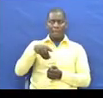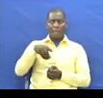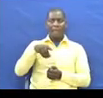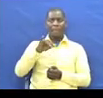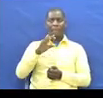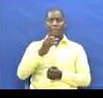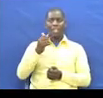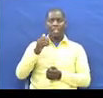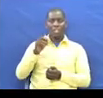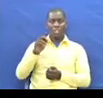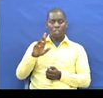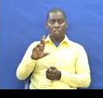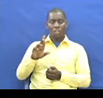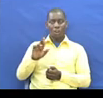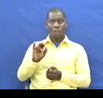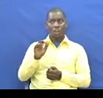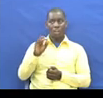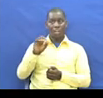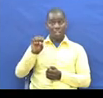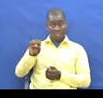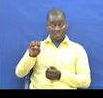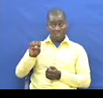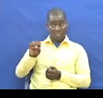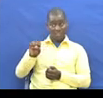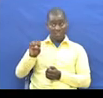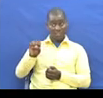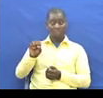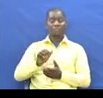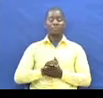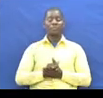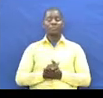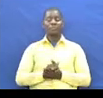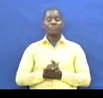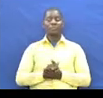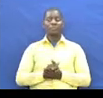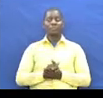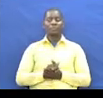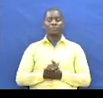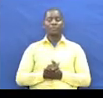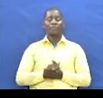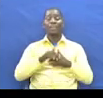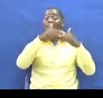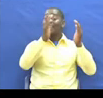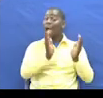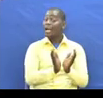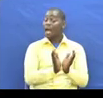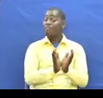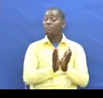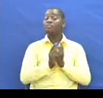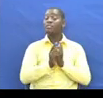the pictograms, from the pictorials, it's pictorials, from the pictorial